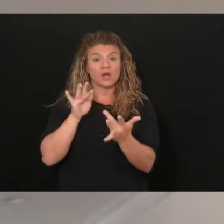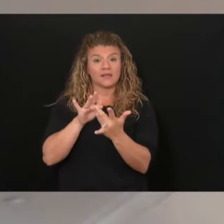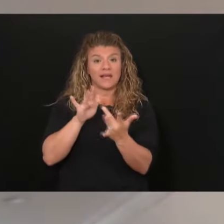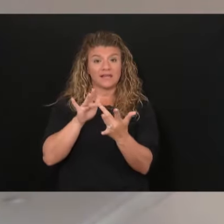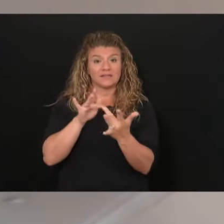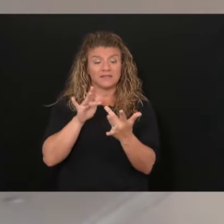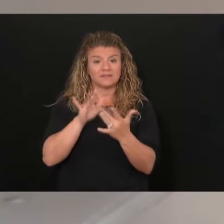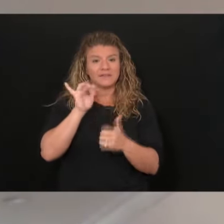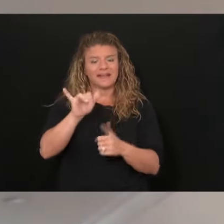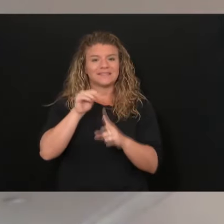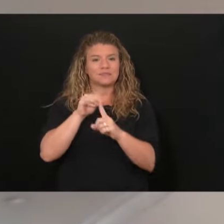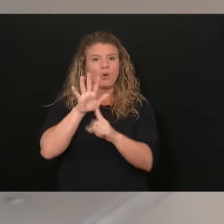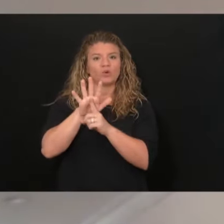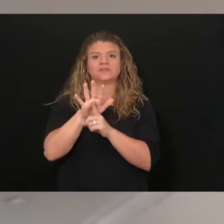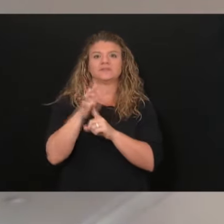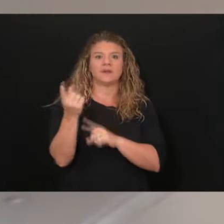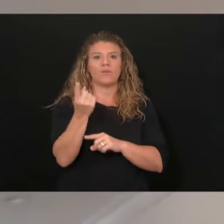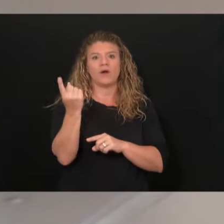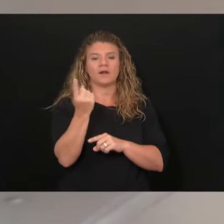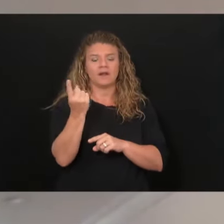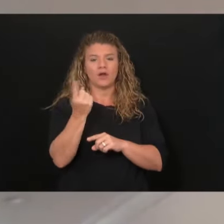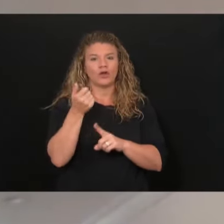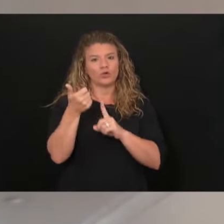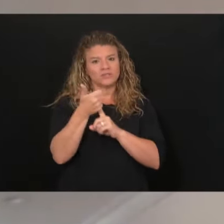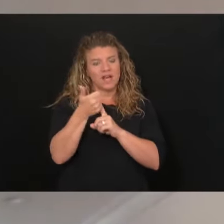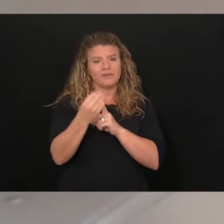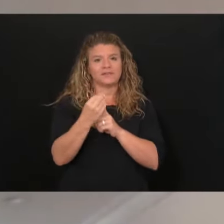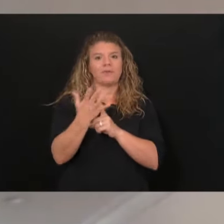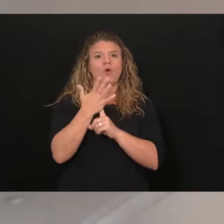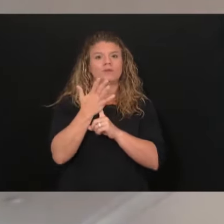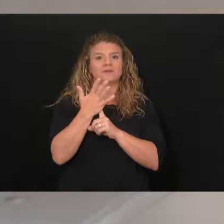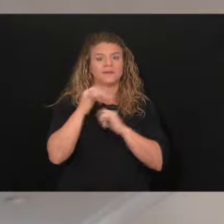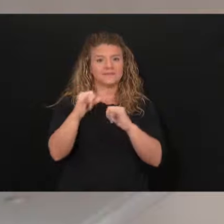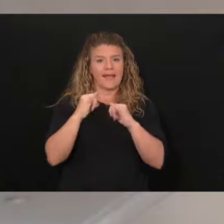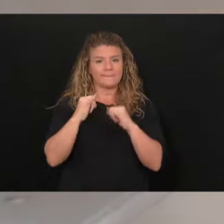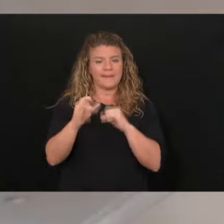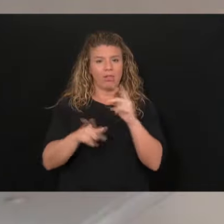it's exposing somebody or being exposed to the same people